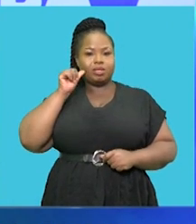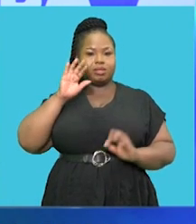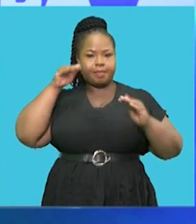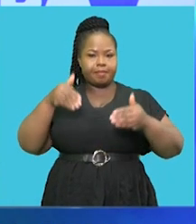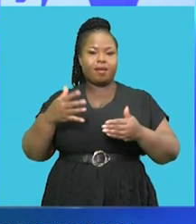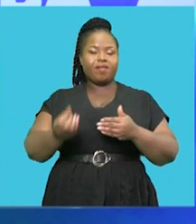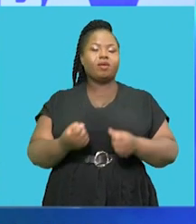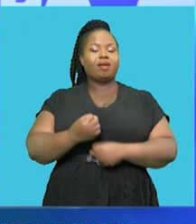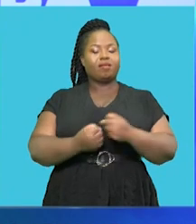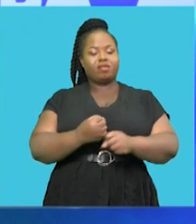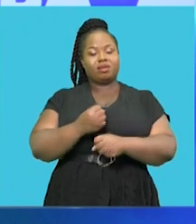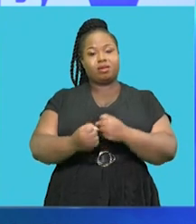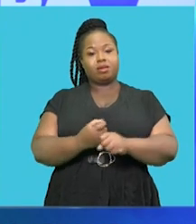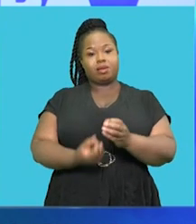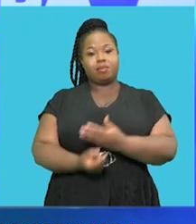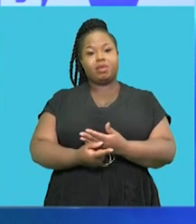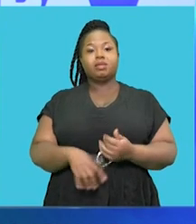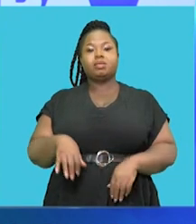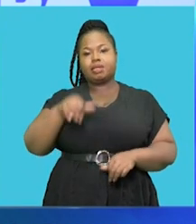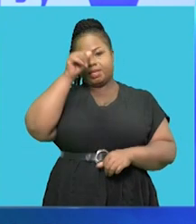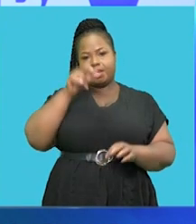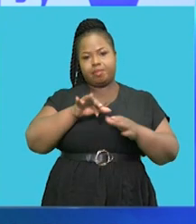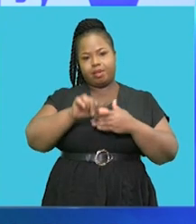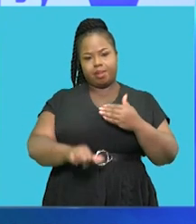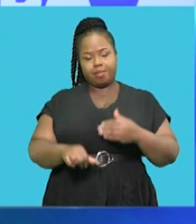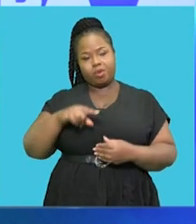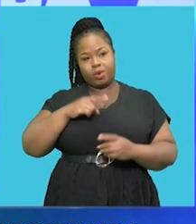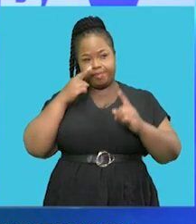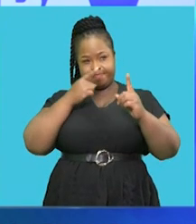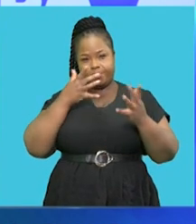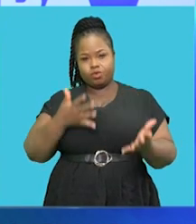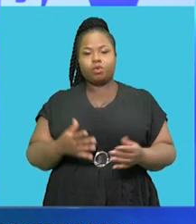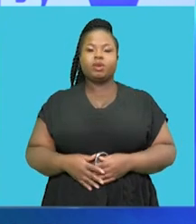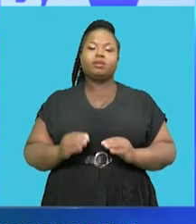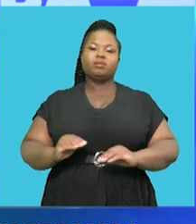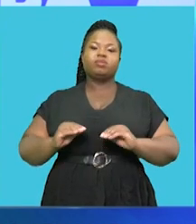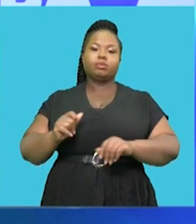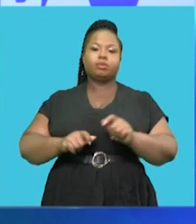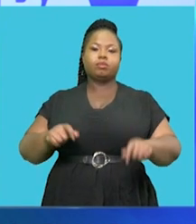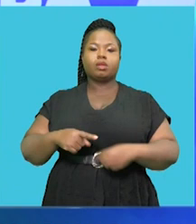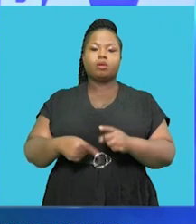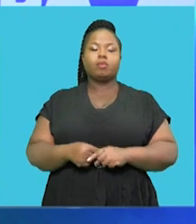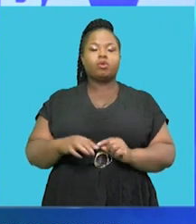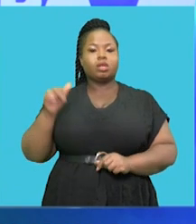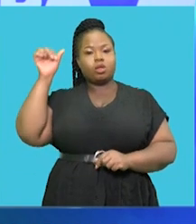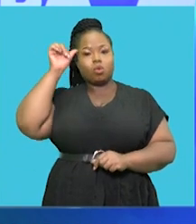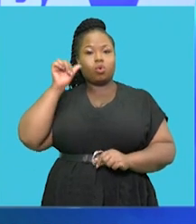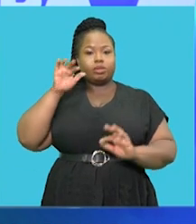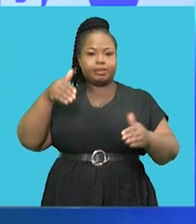e kuchoke mnyaga yonke ngu mbasa nintla osoge alu mkupo usomisa mpagatinga uluwazi maerane Autism